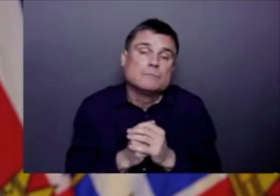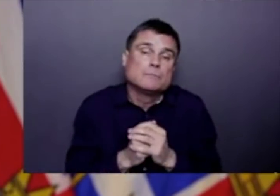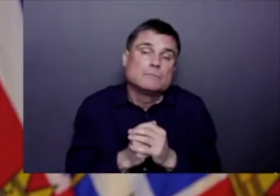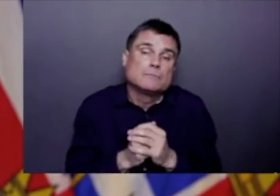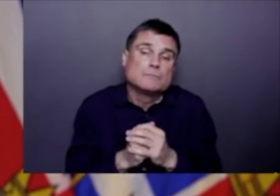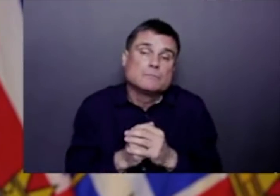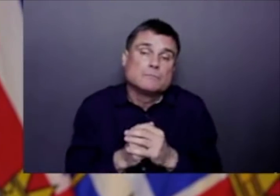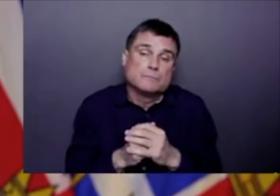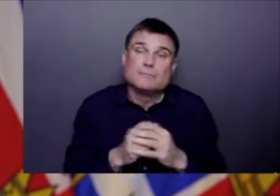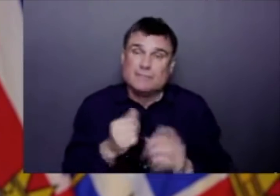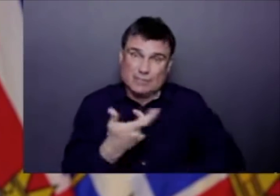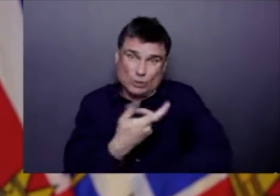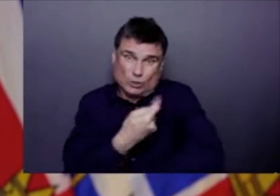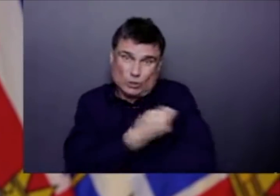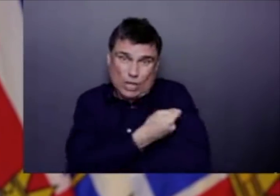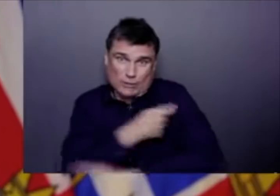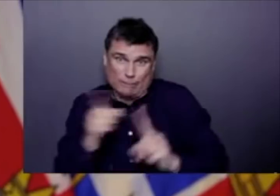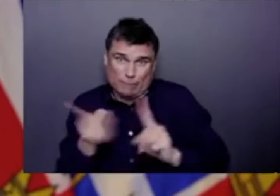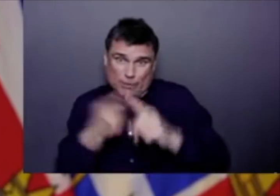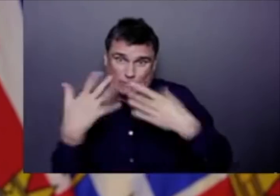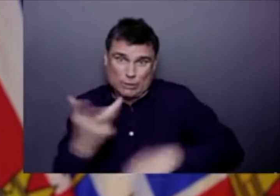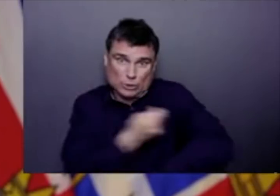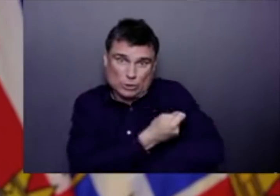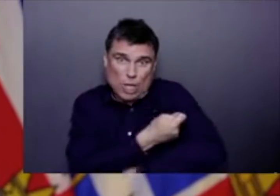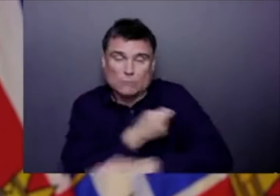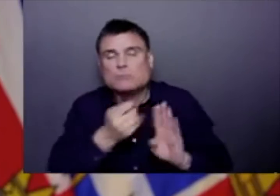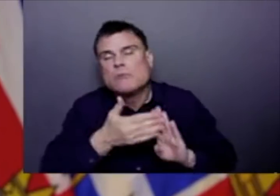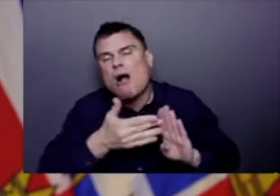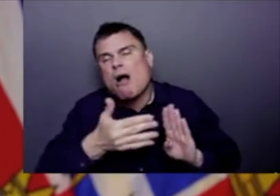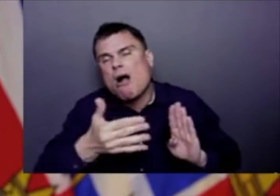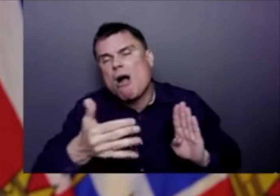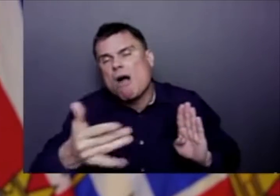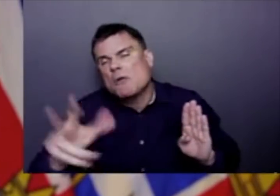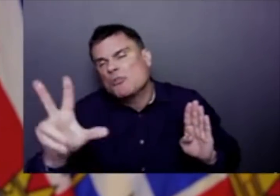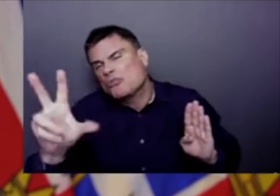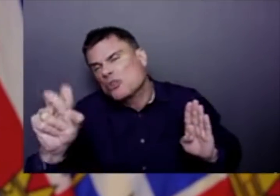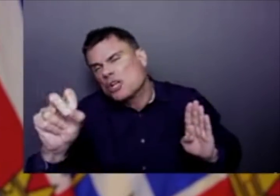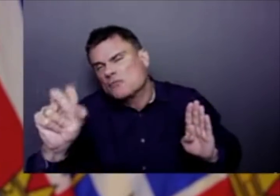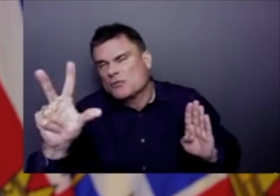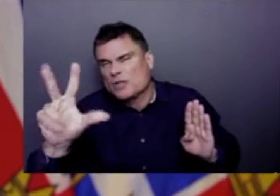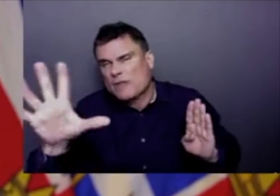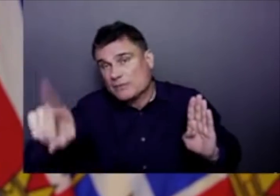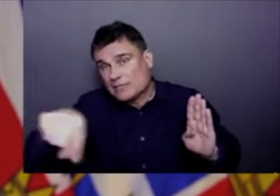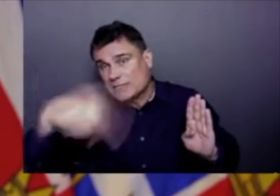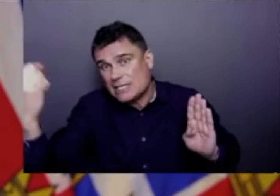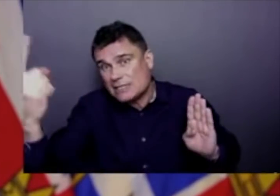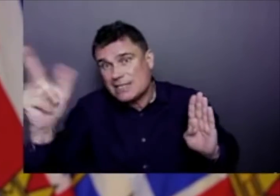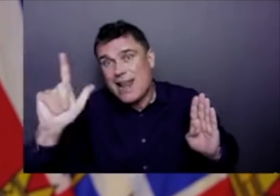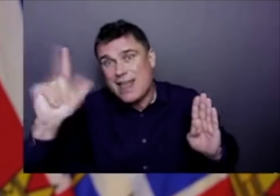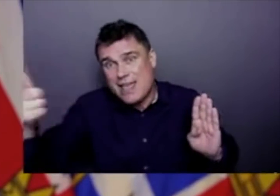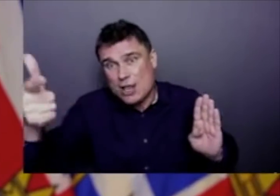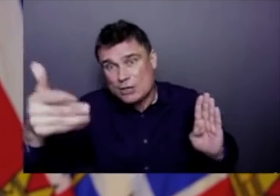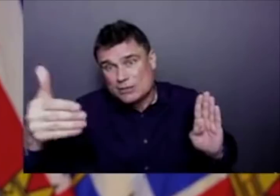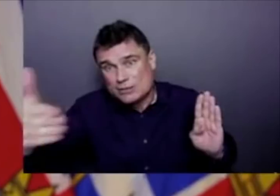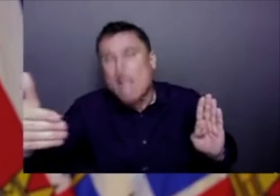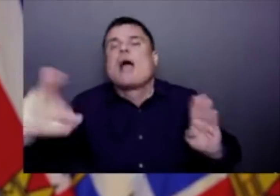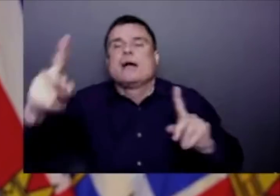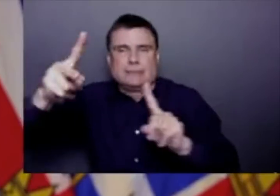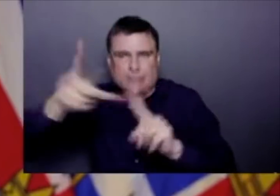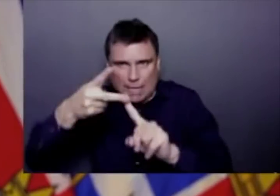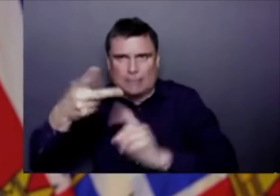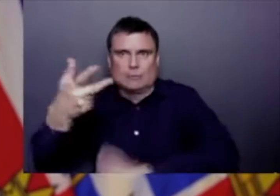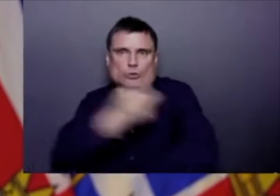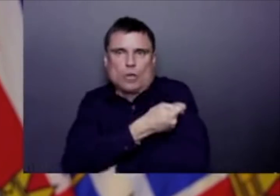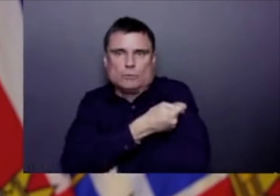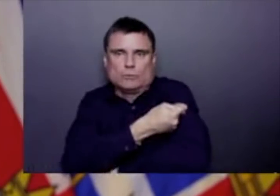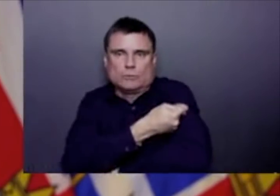support that immunity is still very protective for that short window. So that's what we've been doing, and that's what